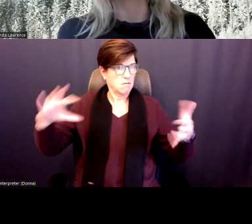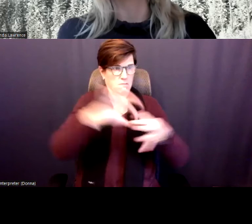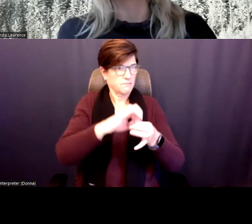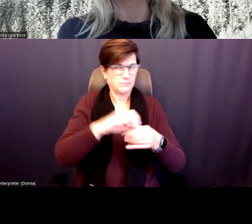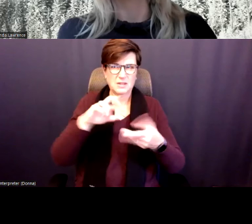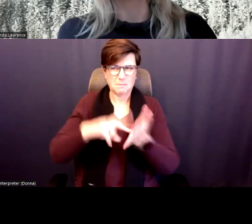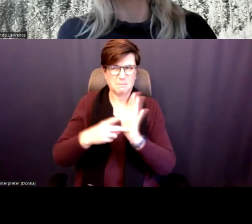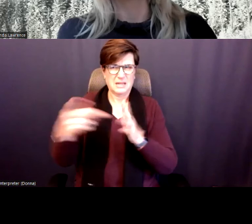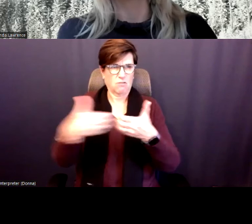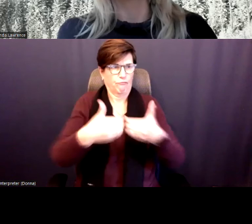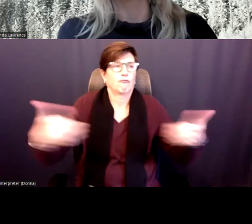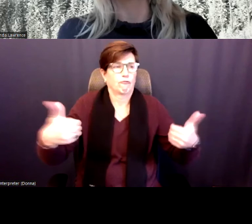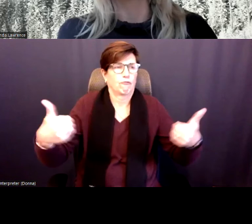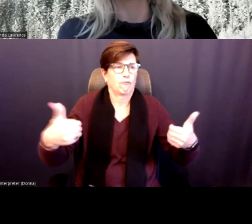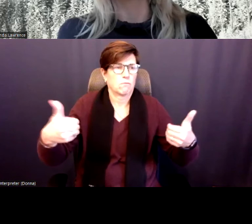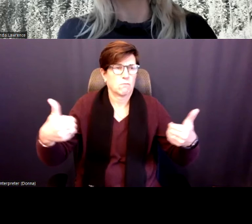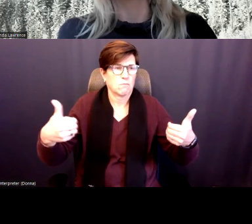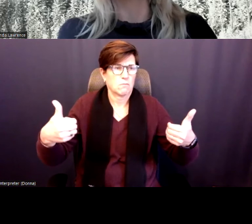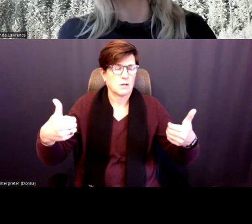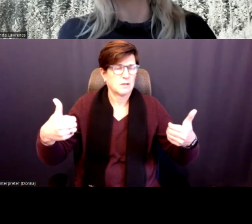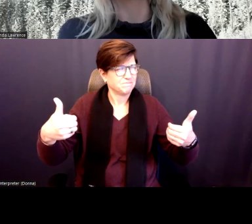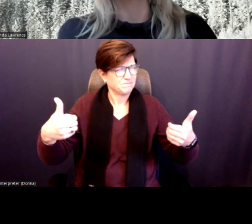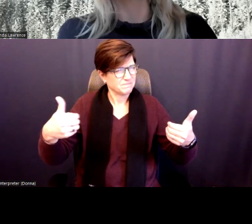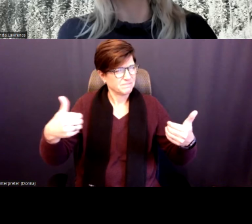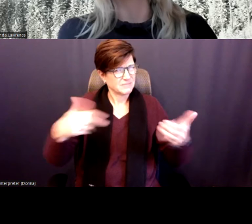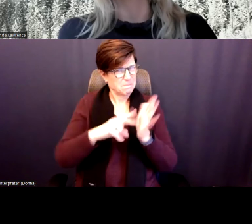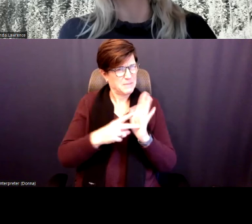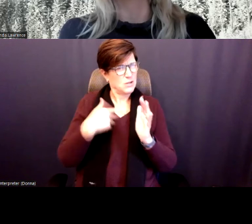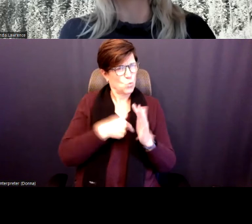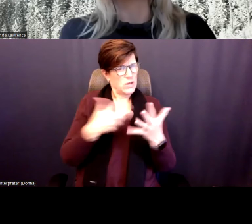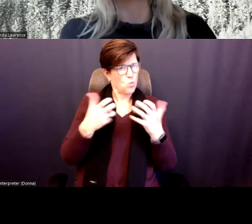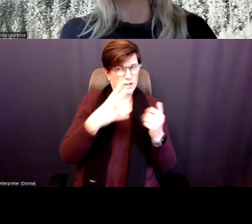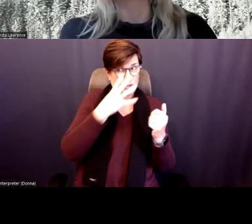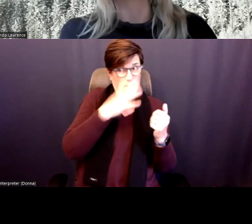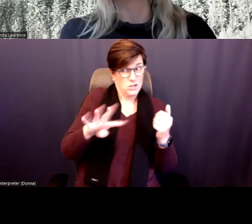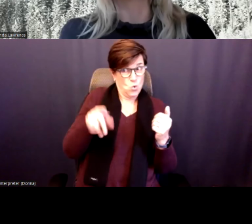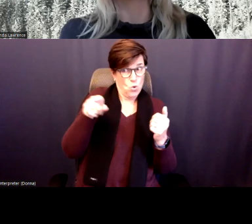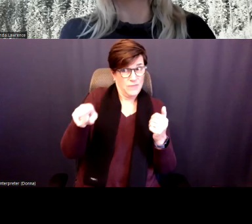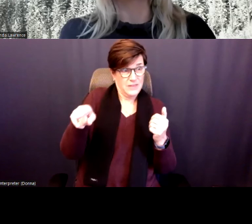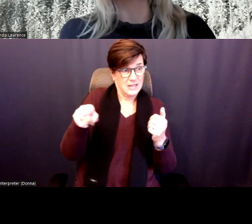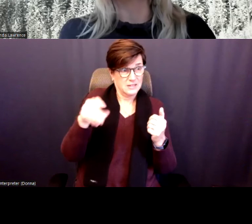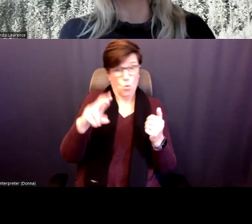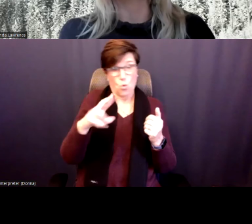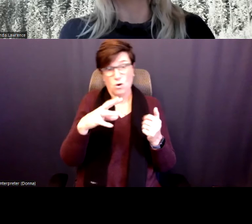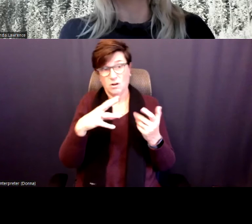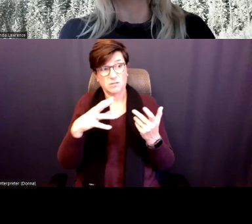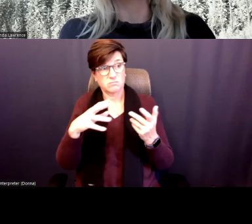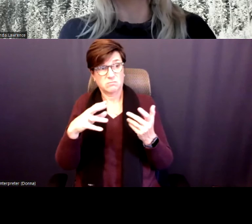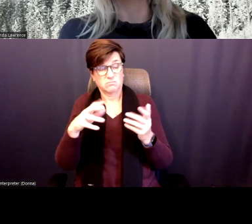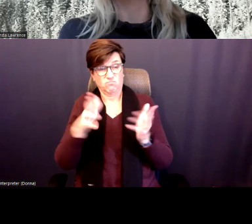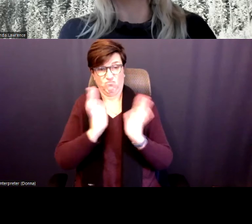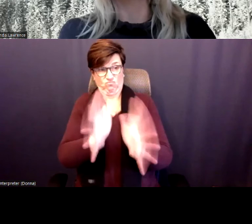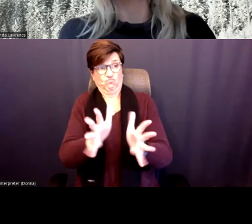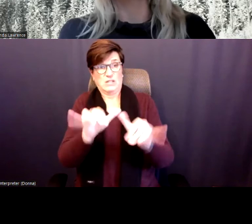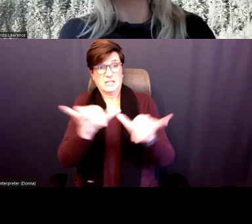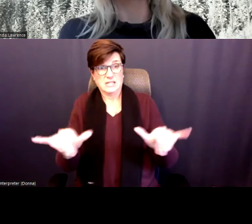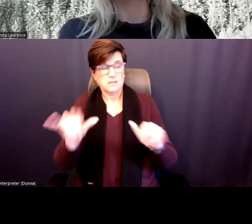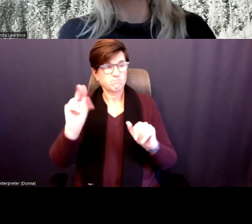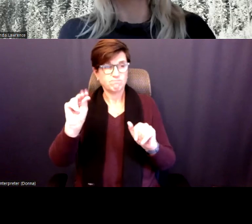we want to ignore experience. It's not that we want to ignore systems, but what we're finding is that there is a